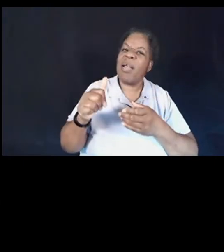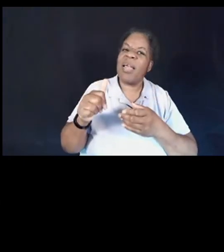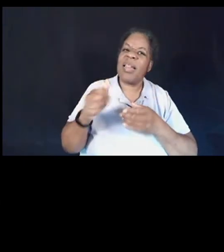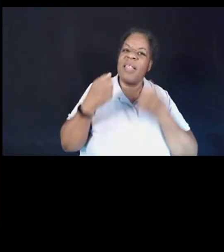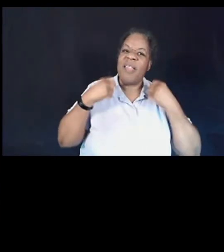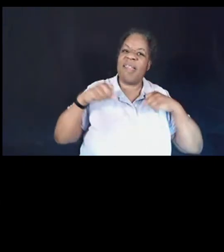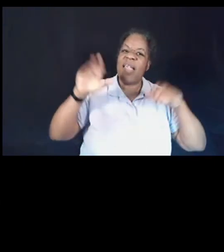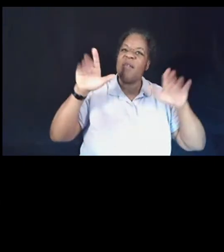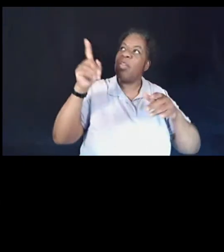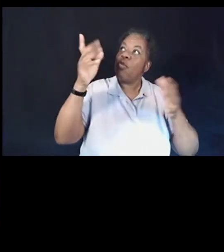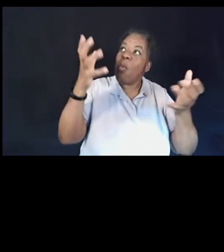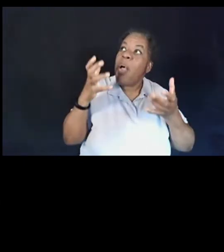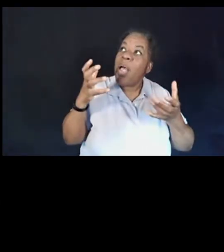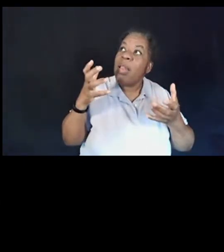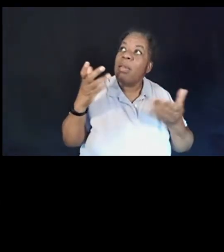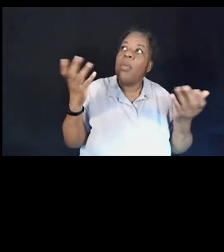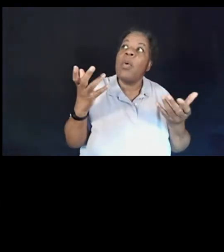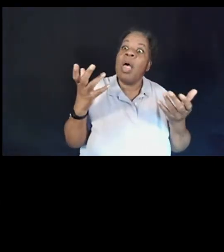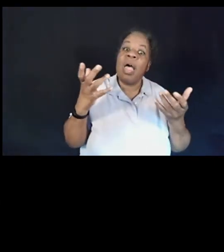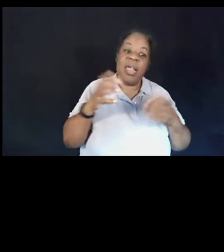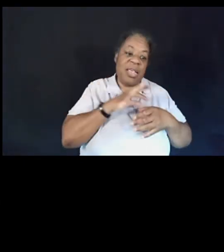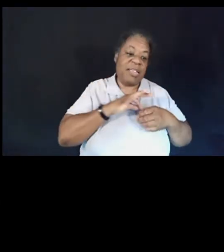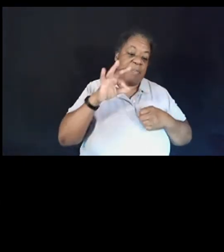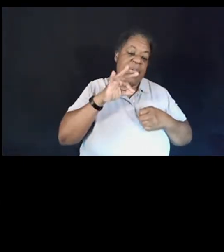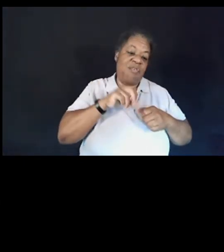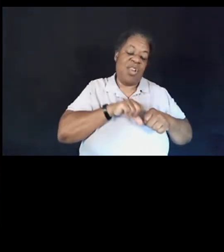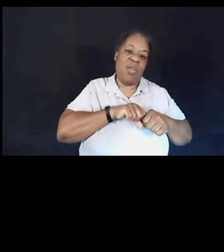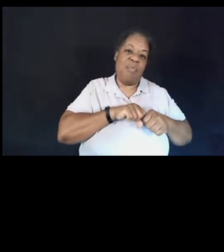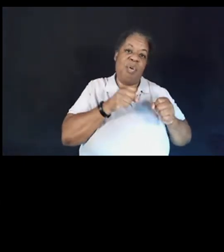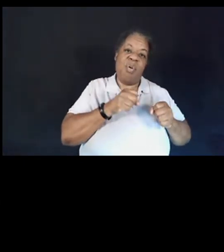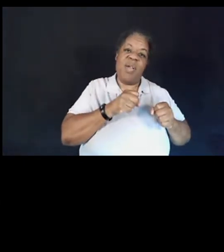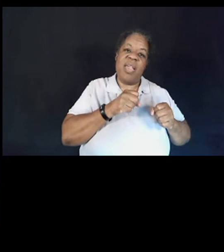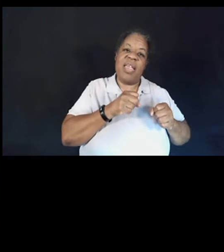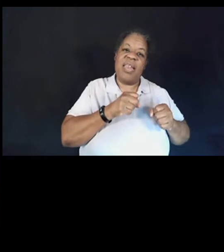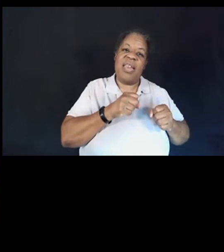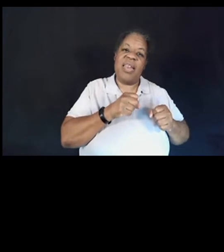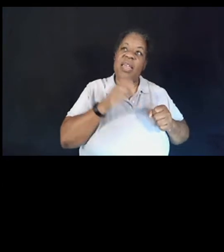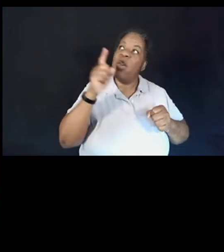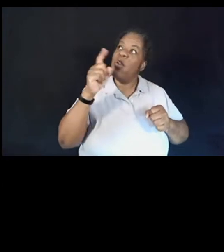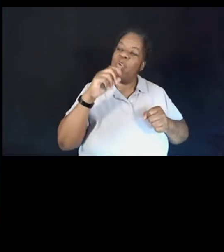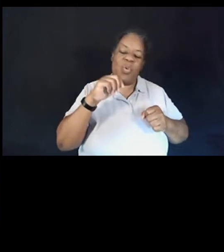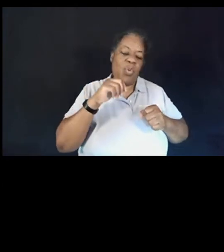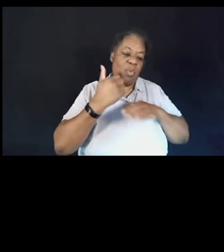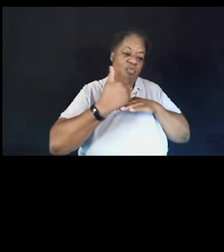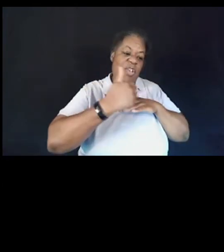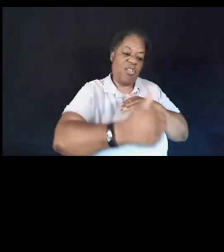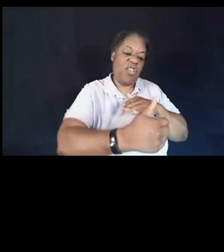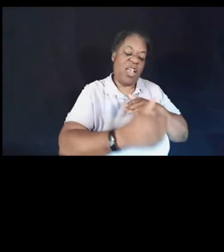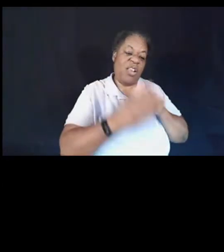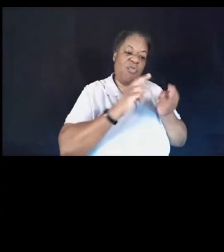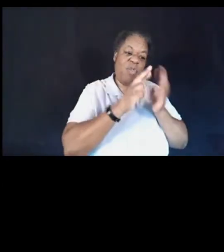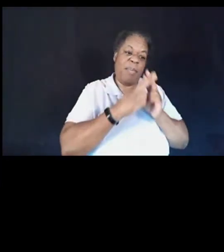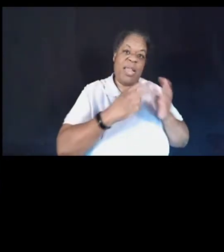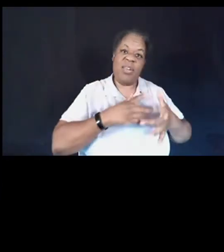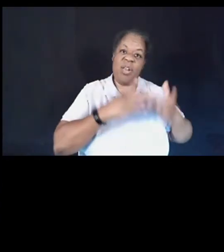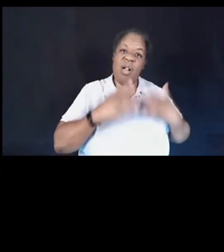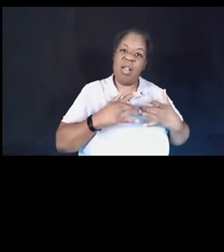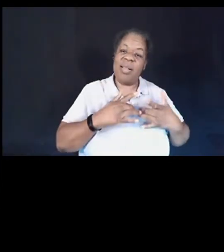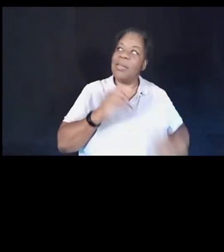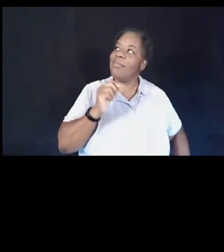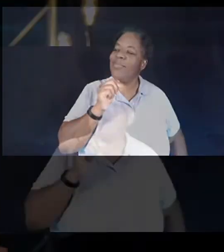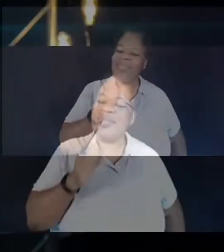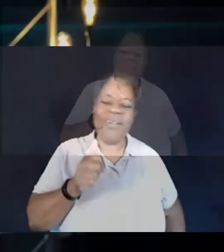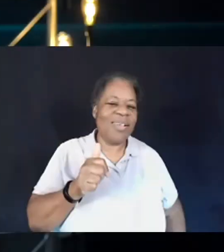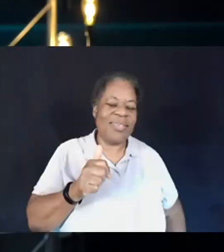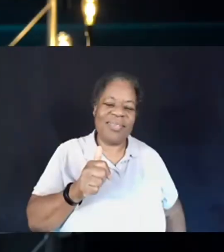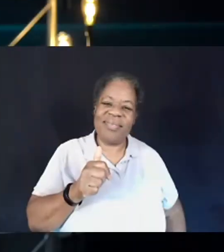spirit." And then this beautiful line, he says, "You will not reject a broken and repentant heart, O God." All